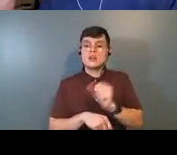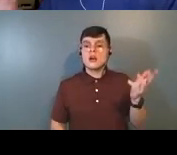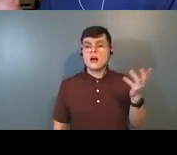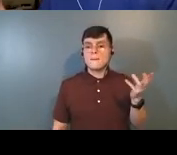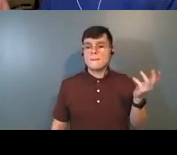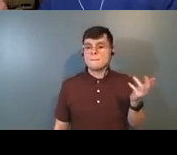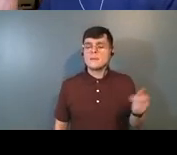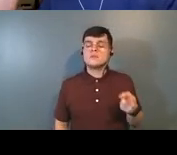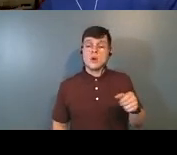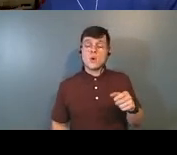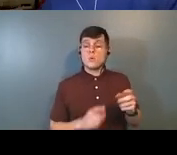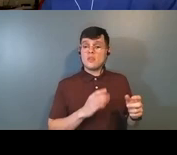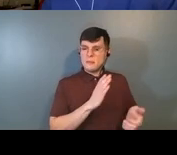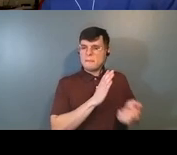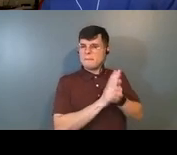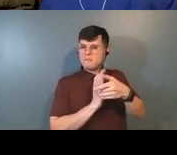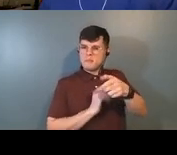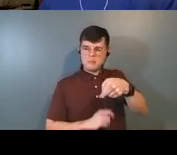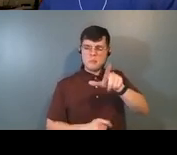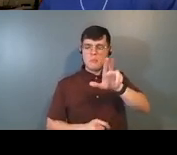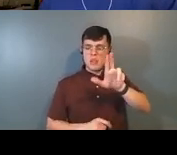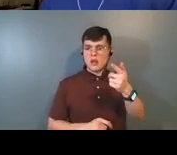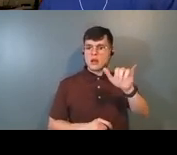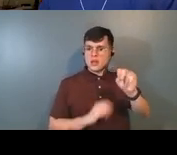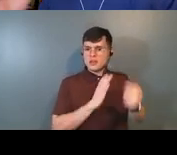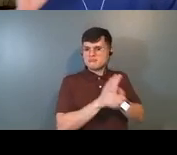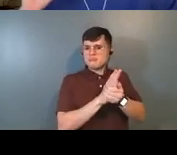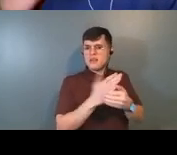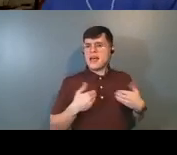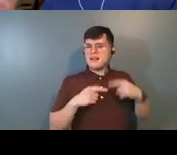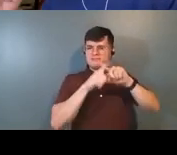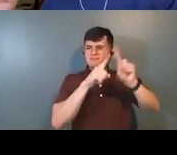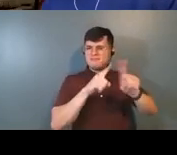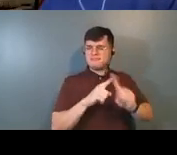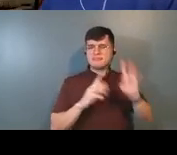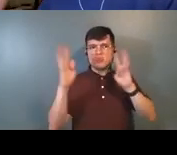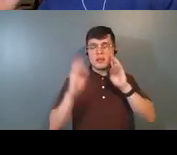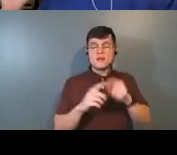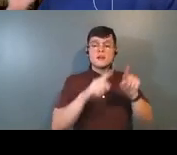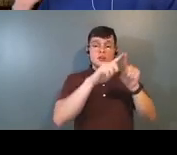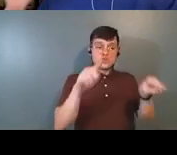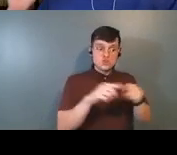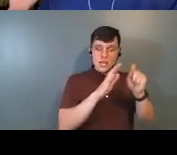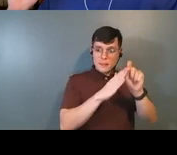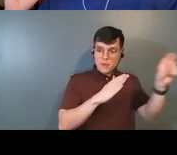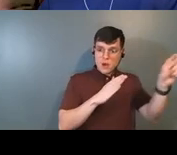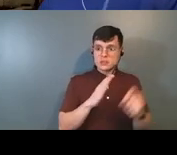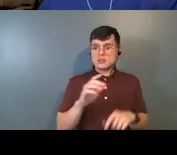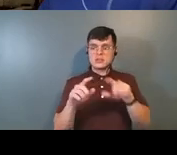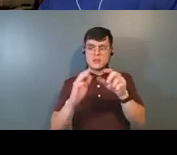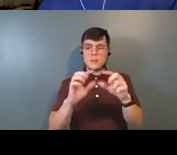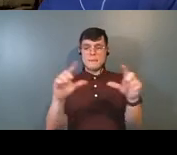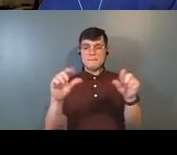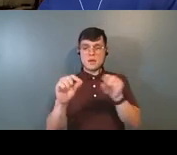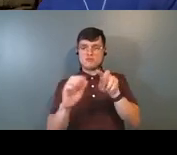so the plugin itself has certain out of the box facet types. There's checkboxes, radio buttons,